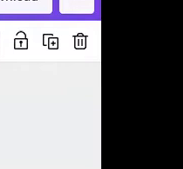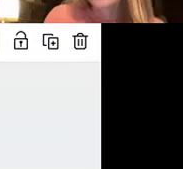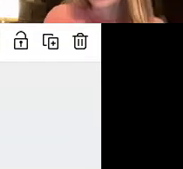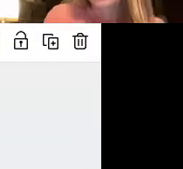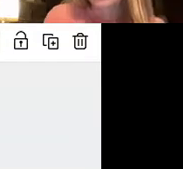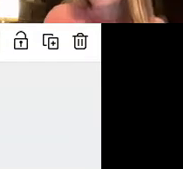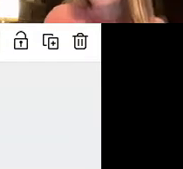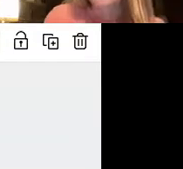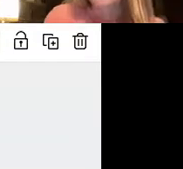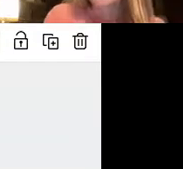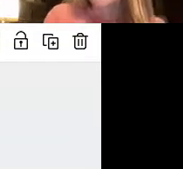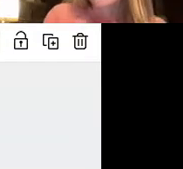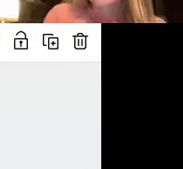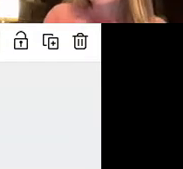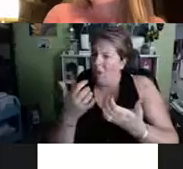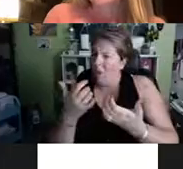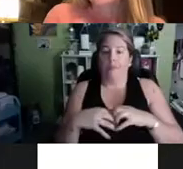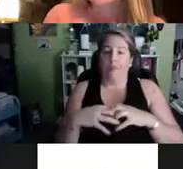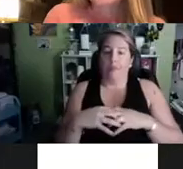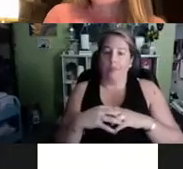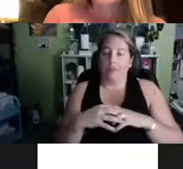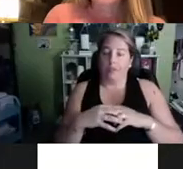from me, or